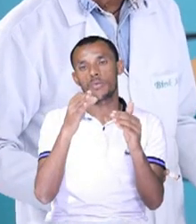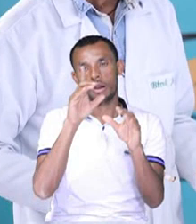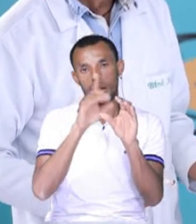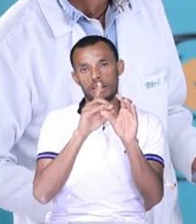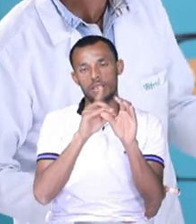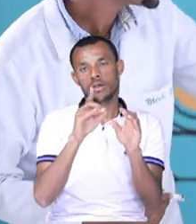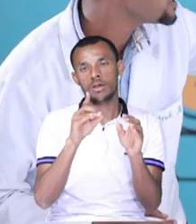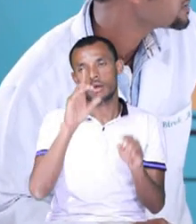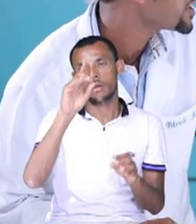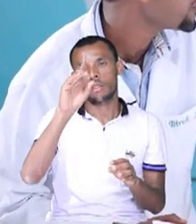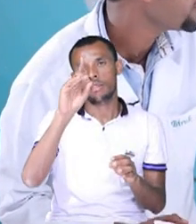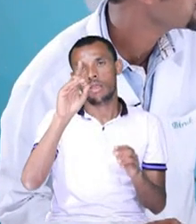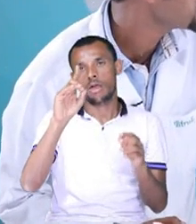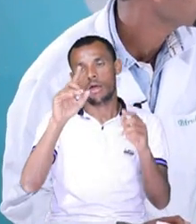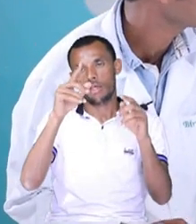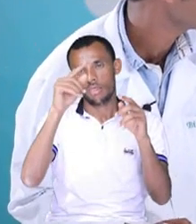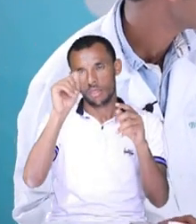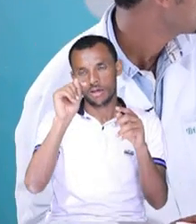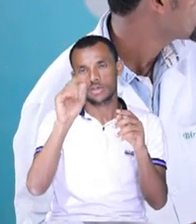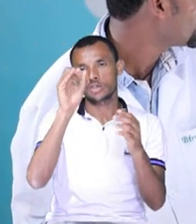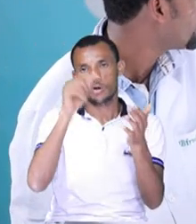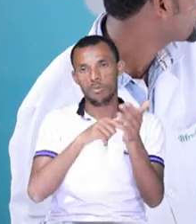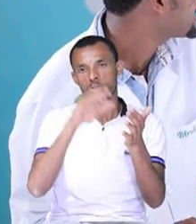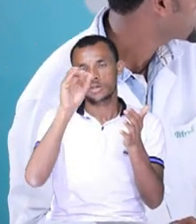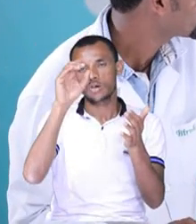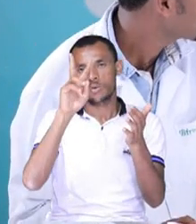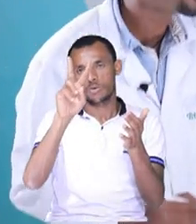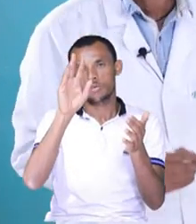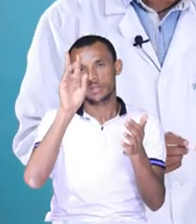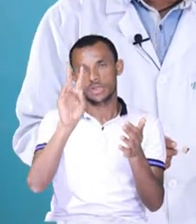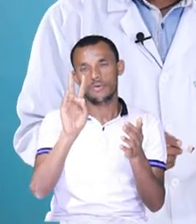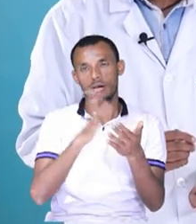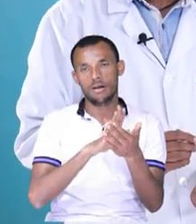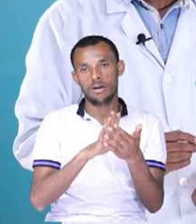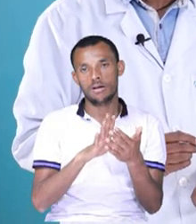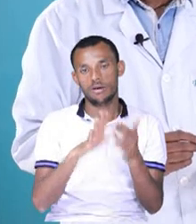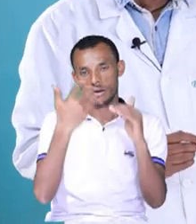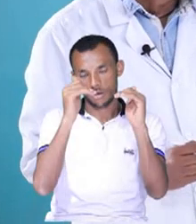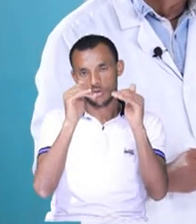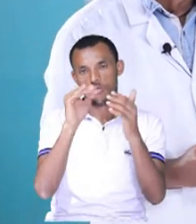given. How much is given? 0.027 of the rate formation of N2 is given.